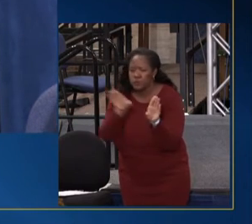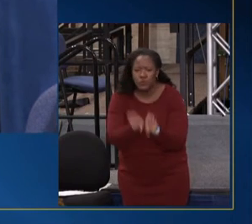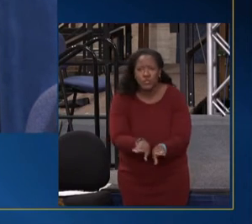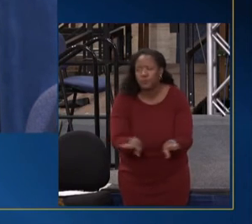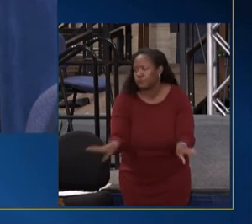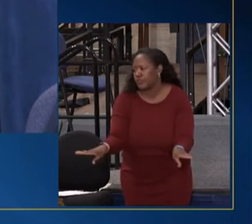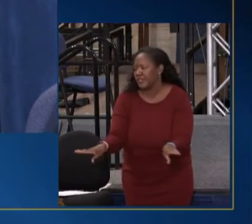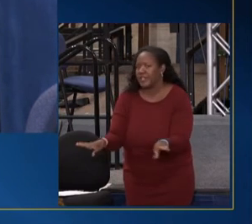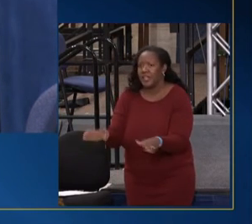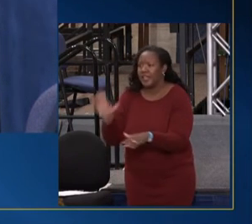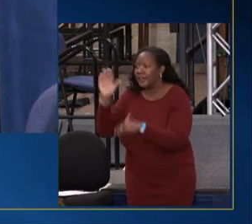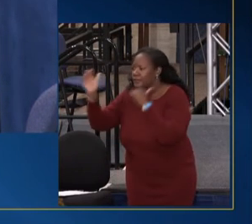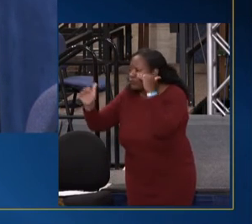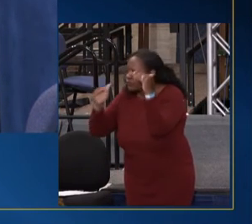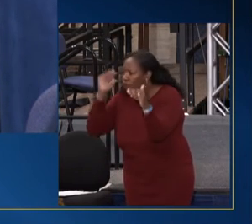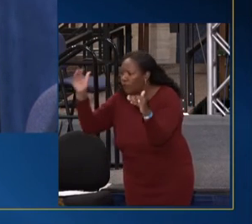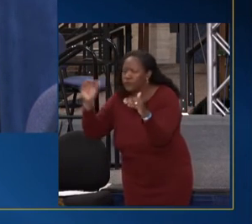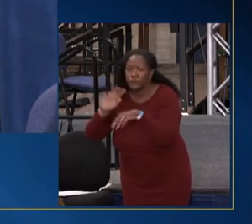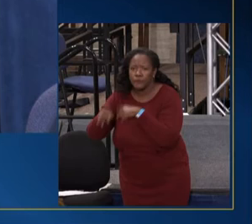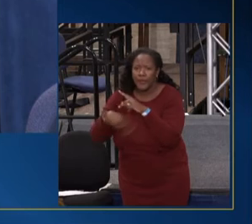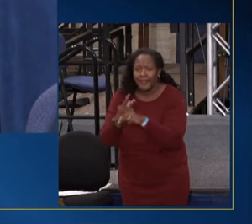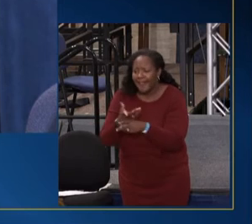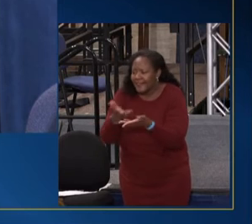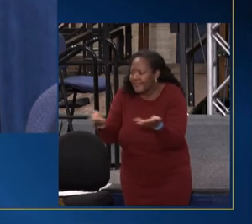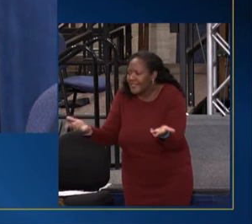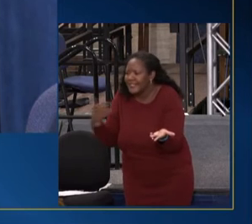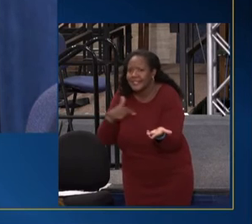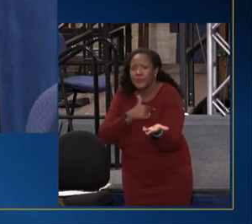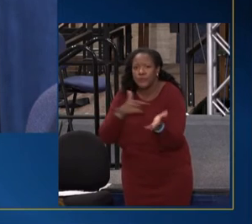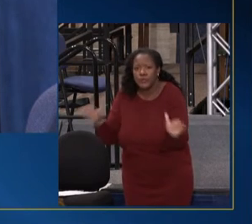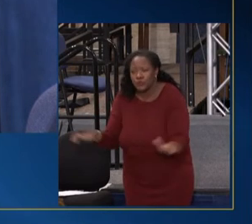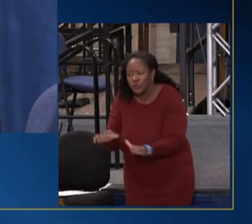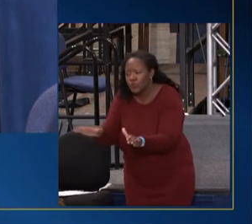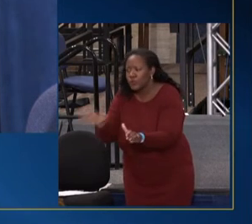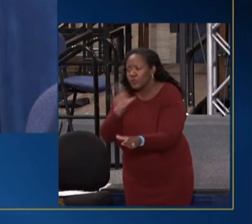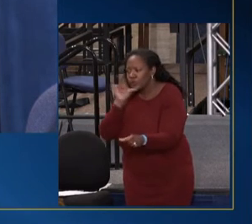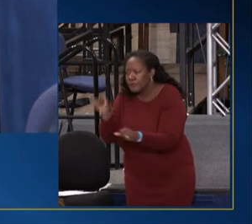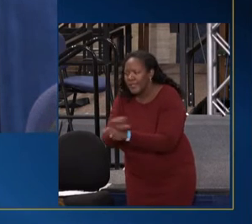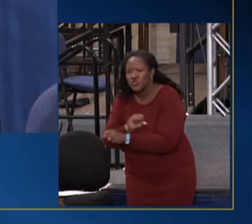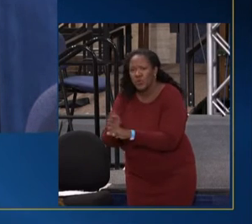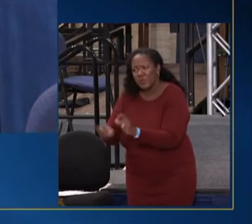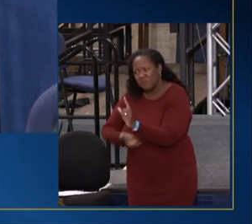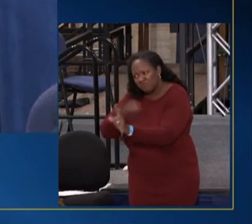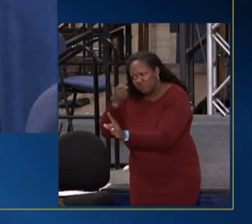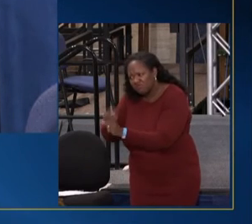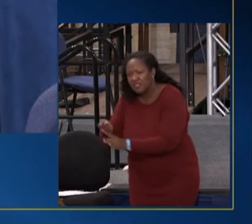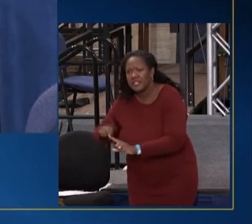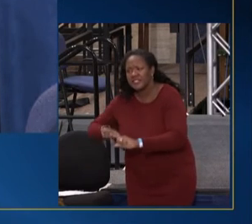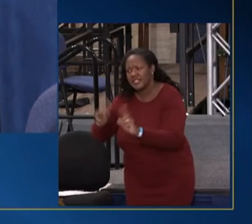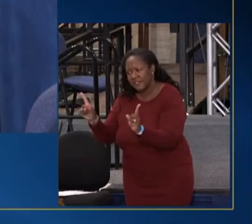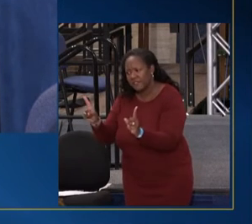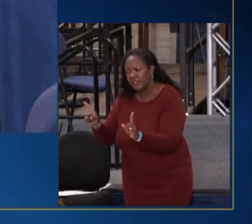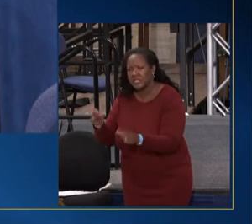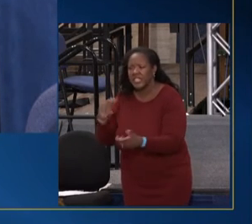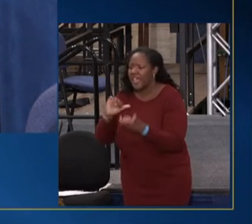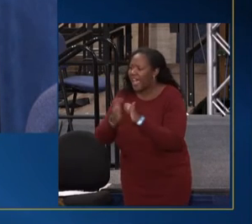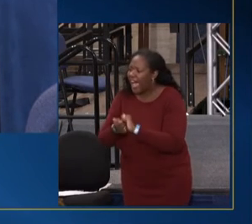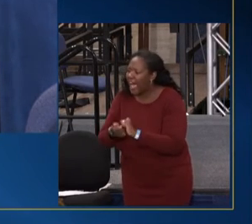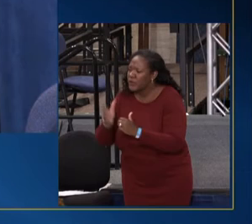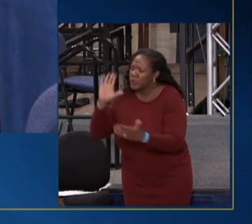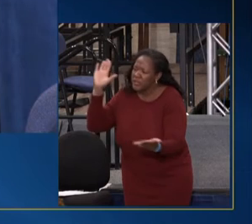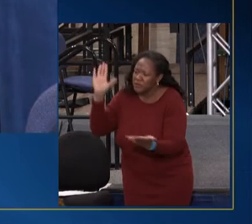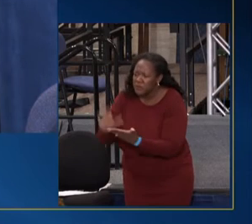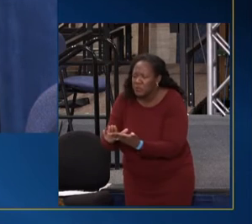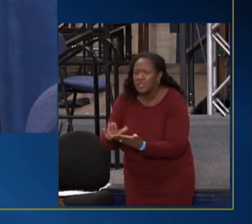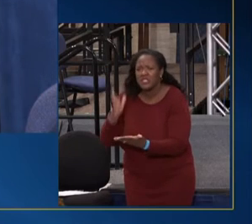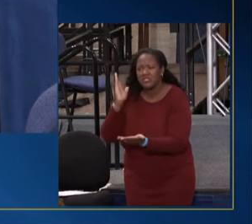adults? What are the kinds of things that we can do that will make a meaningful difference in people's lives? How do we end discrimination? How do